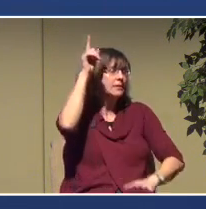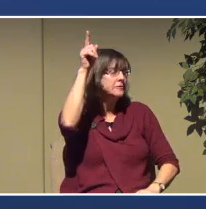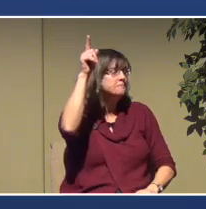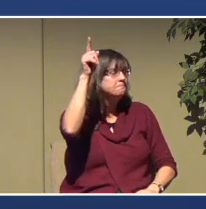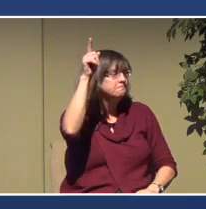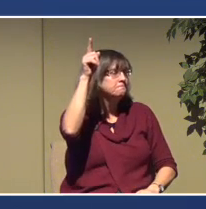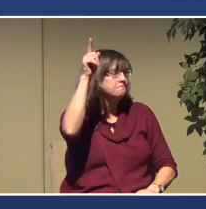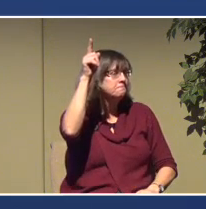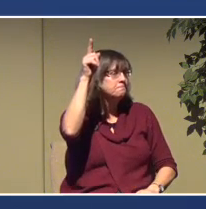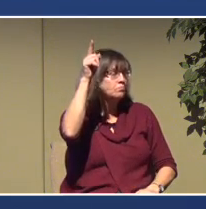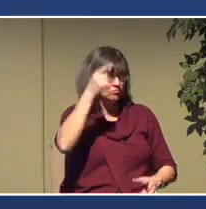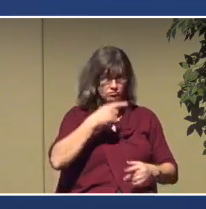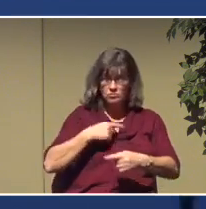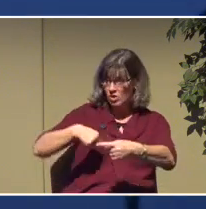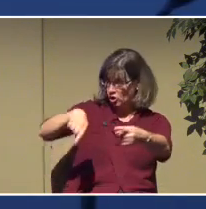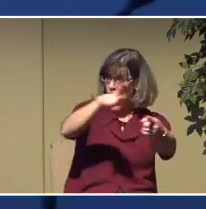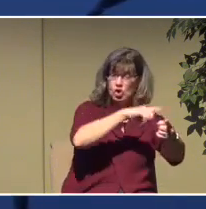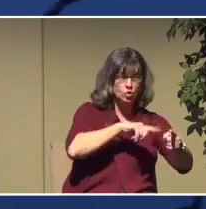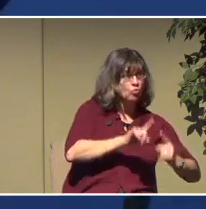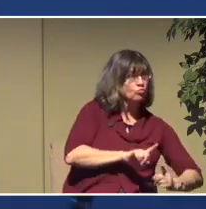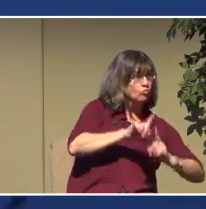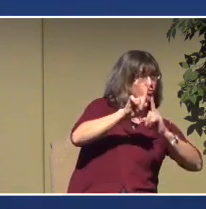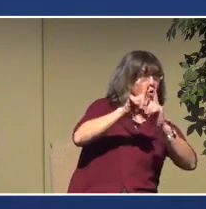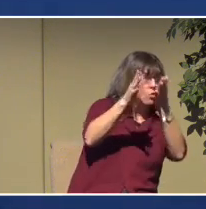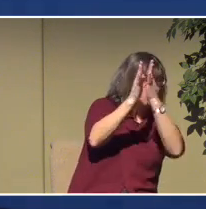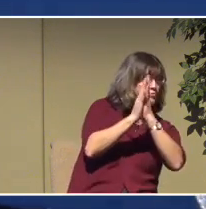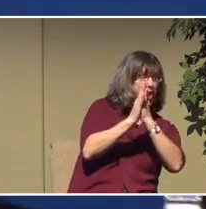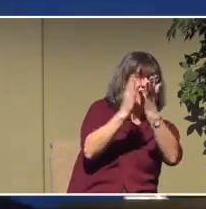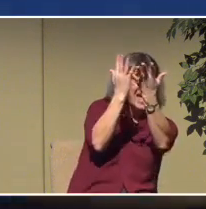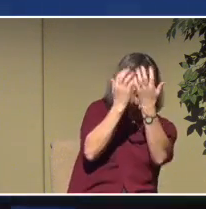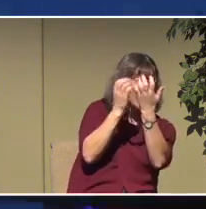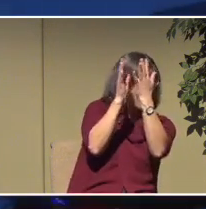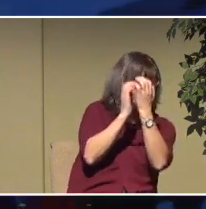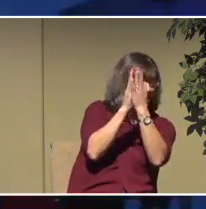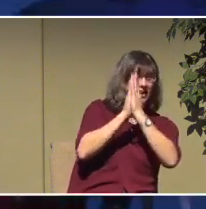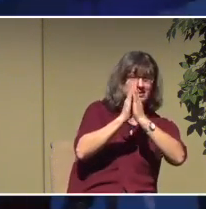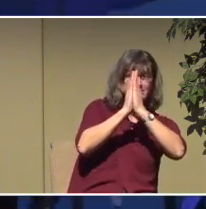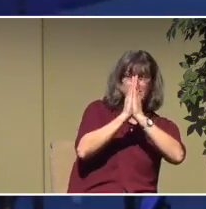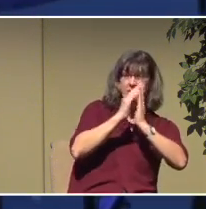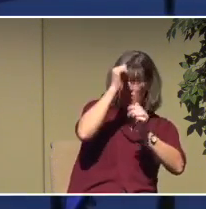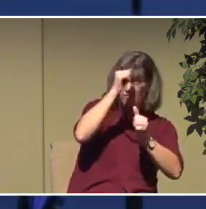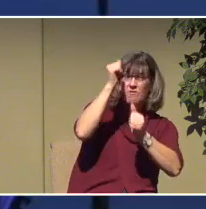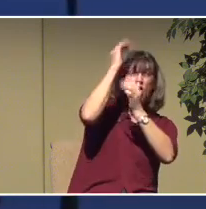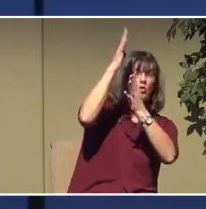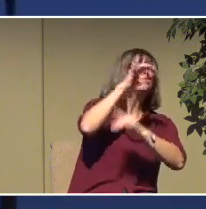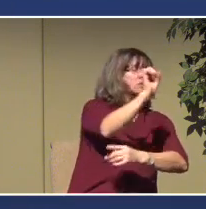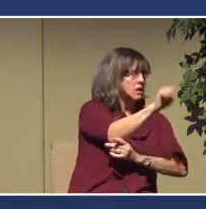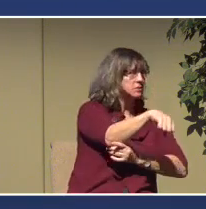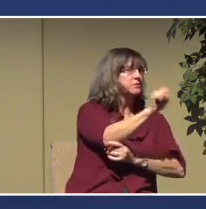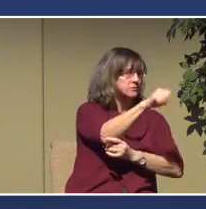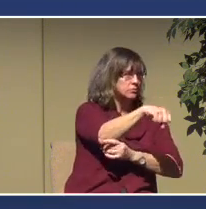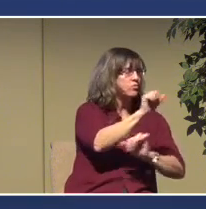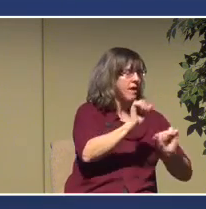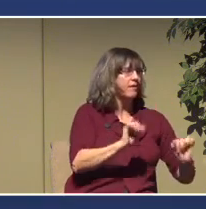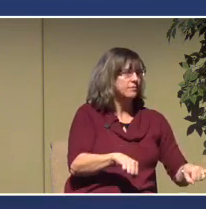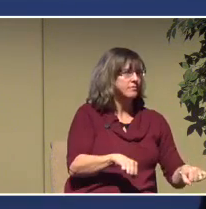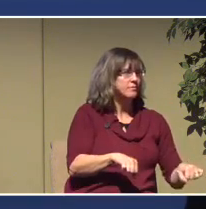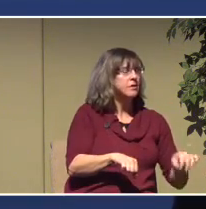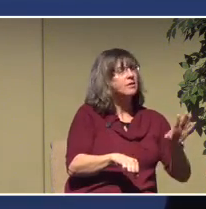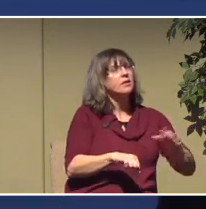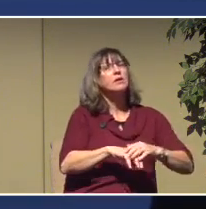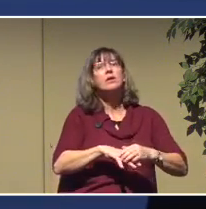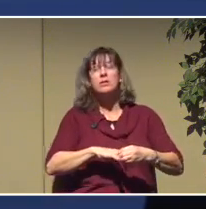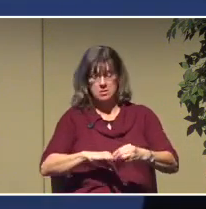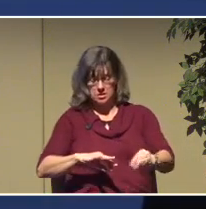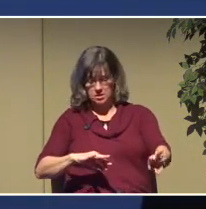But there comes a time when we have to also pray the last phrase that Jesus prayed, and that is,